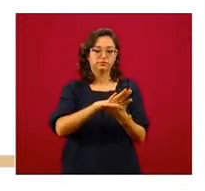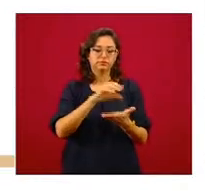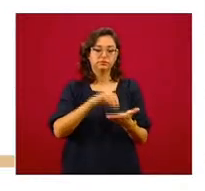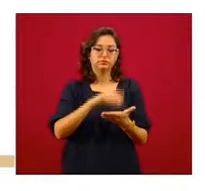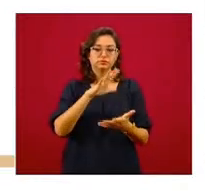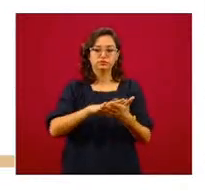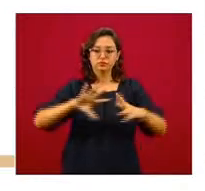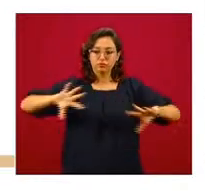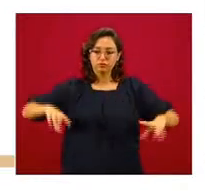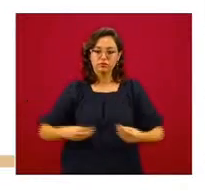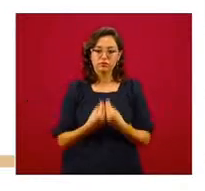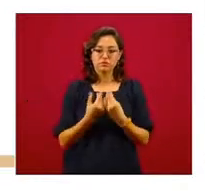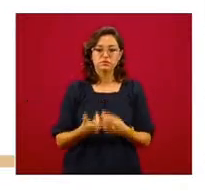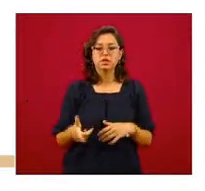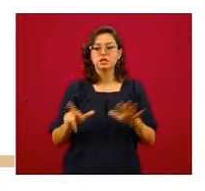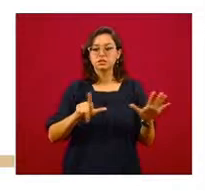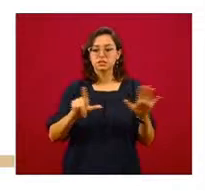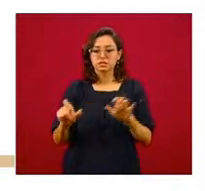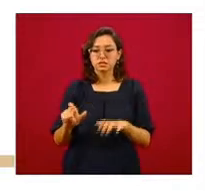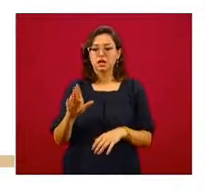units. We have